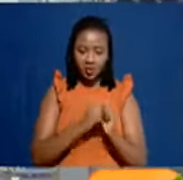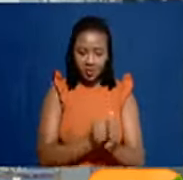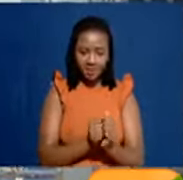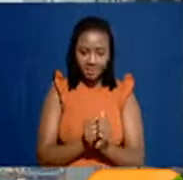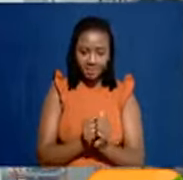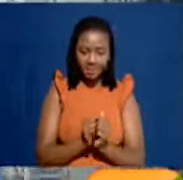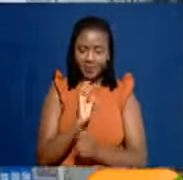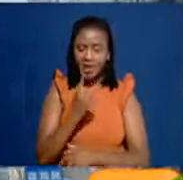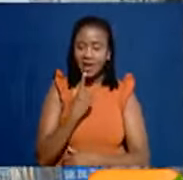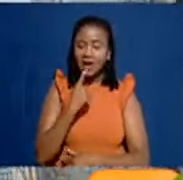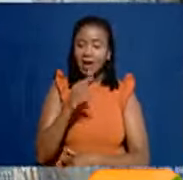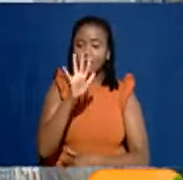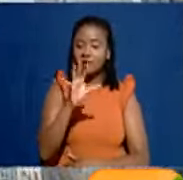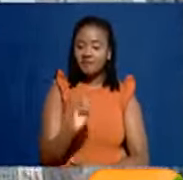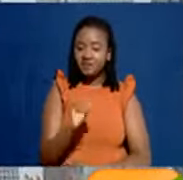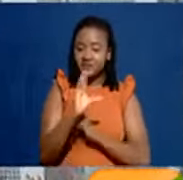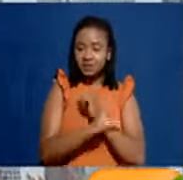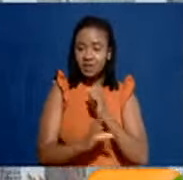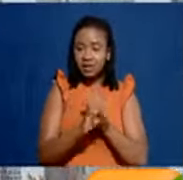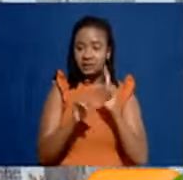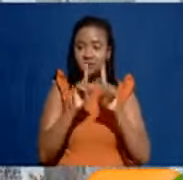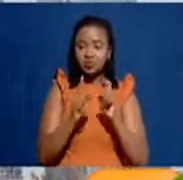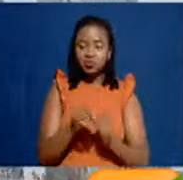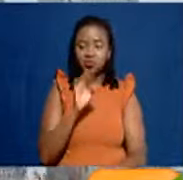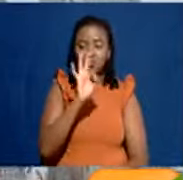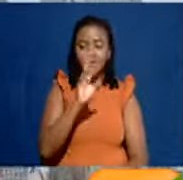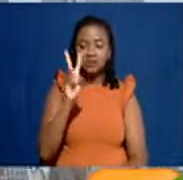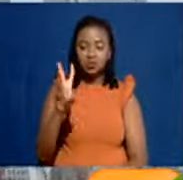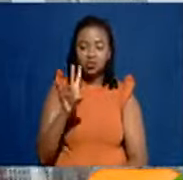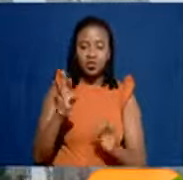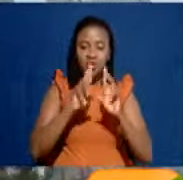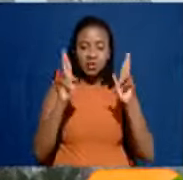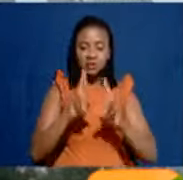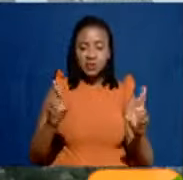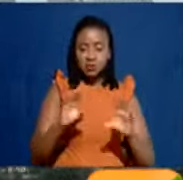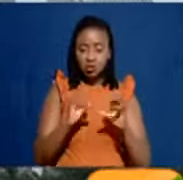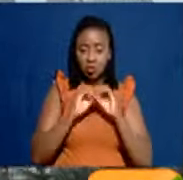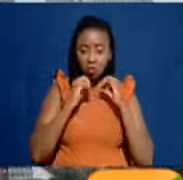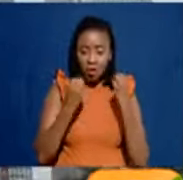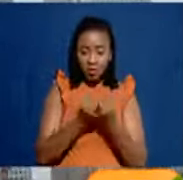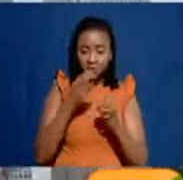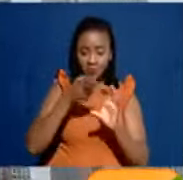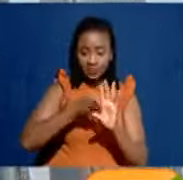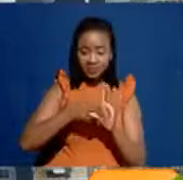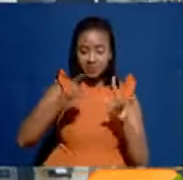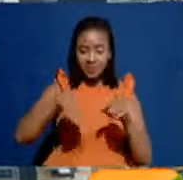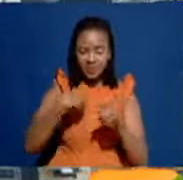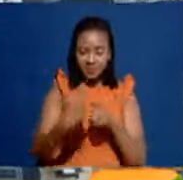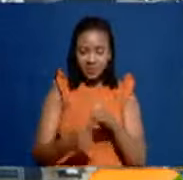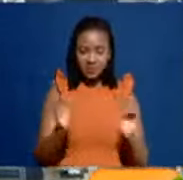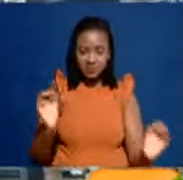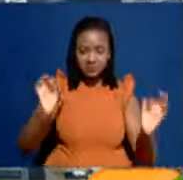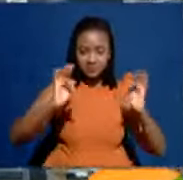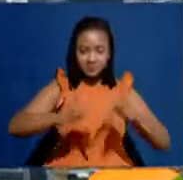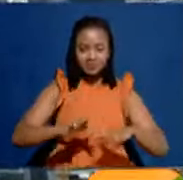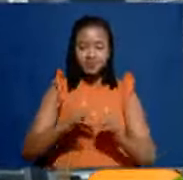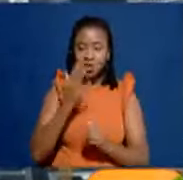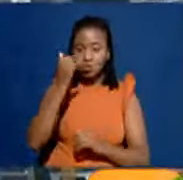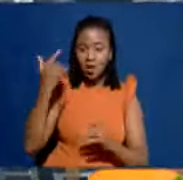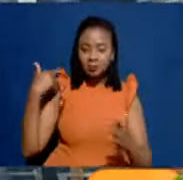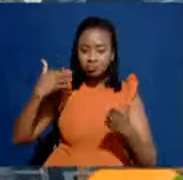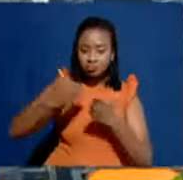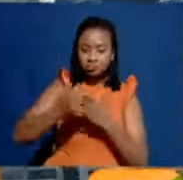Over 150 countries and 32 international organizations will participate in this year's summit that marks 10 years since